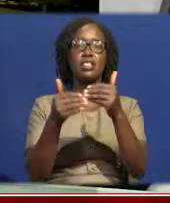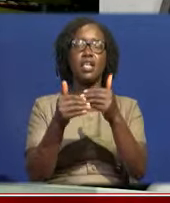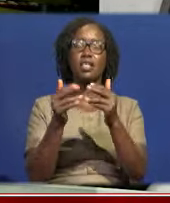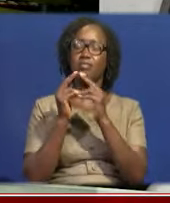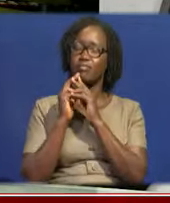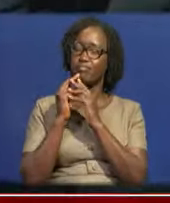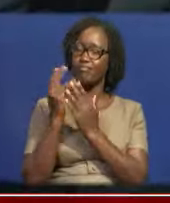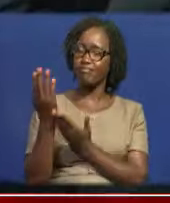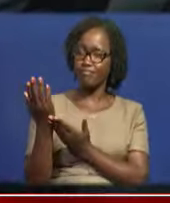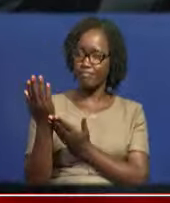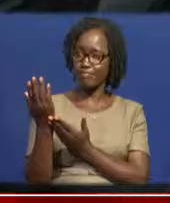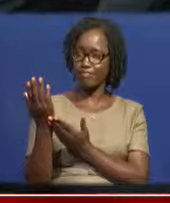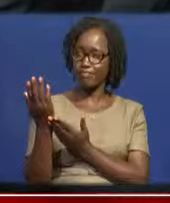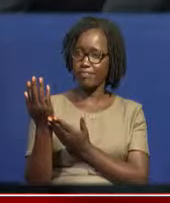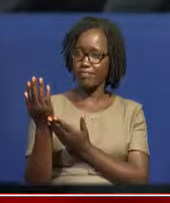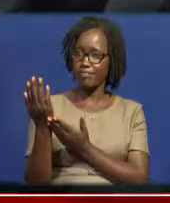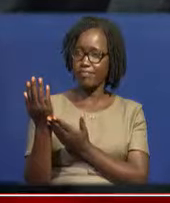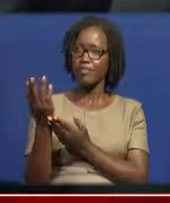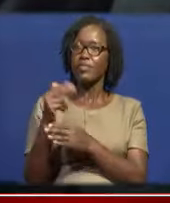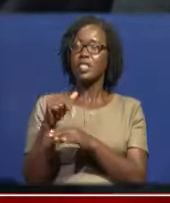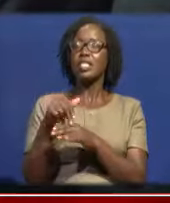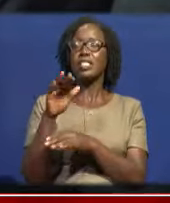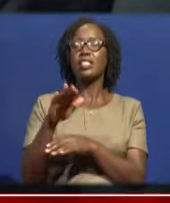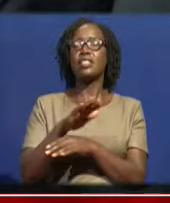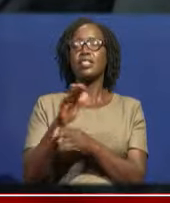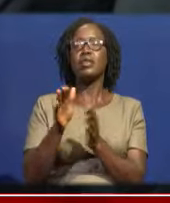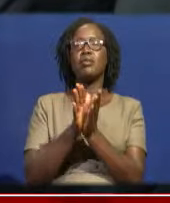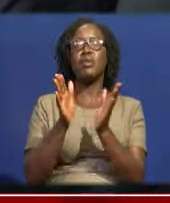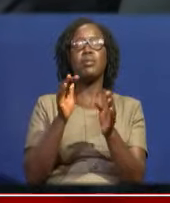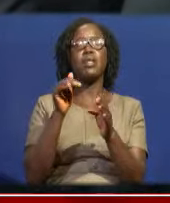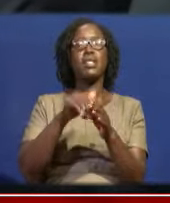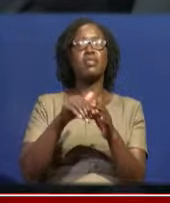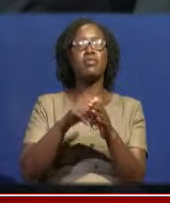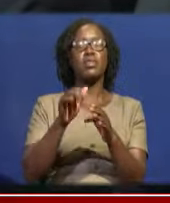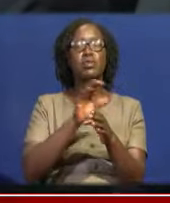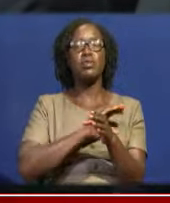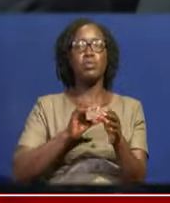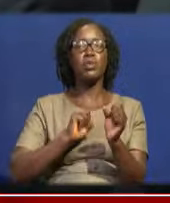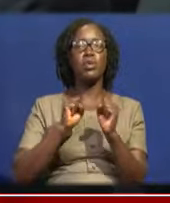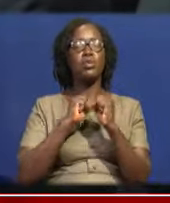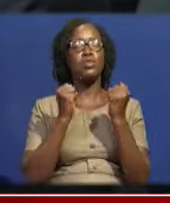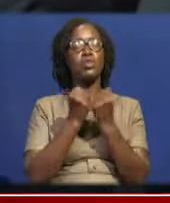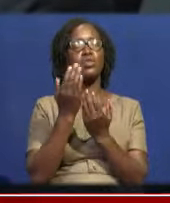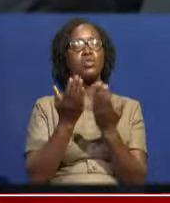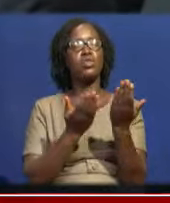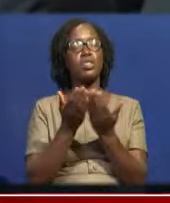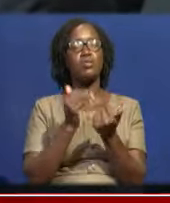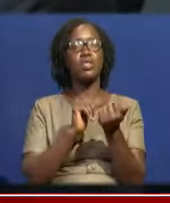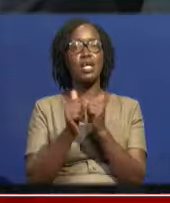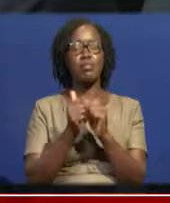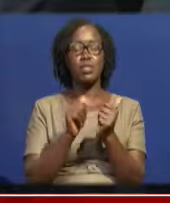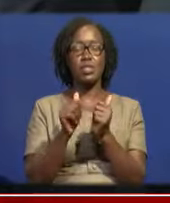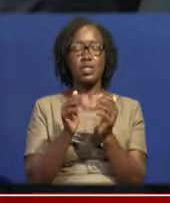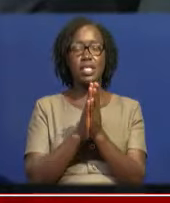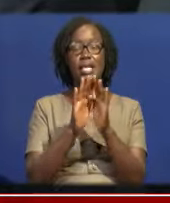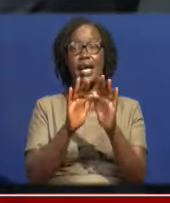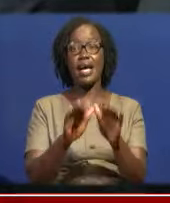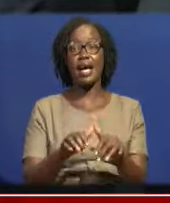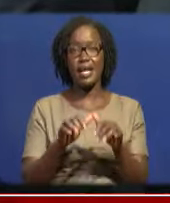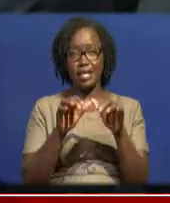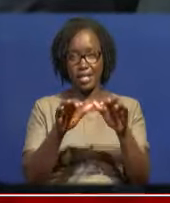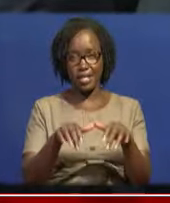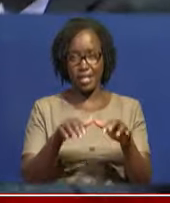reports. The National Assembly Public Investment Committee on Social Services, Administration and